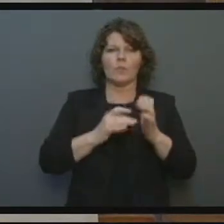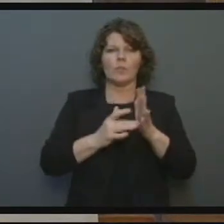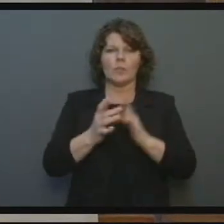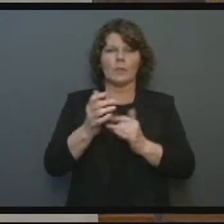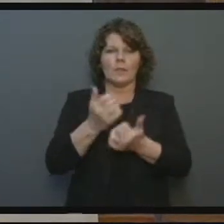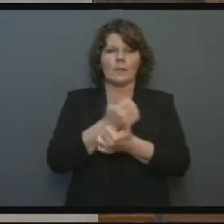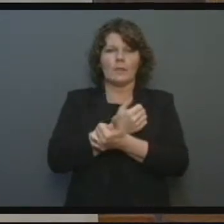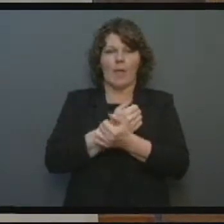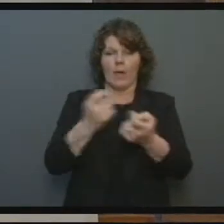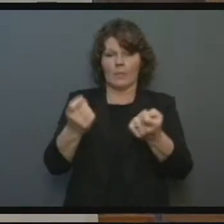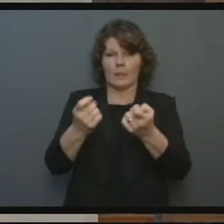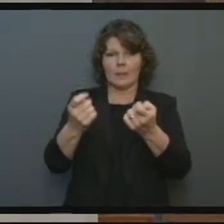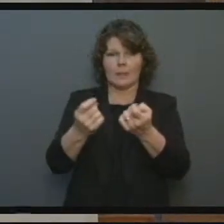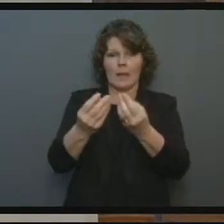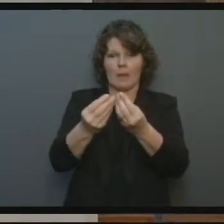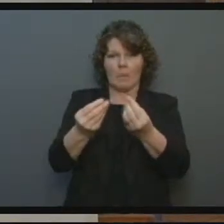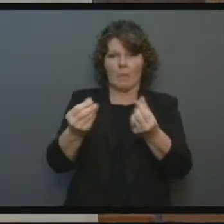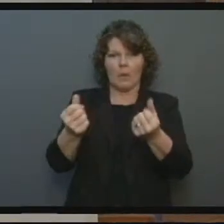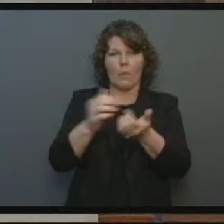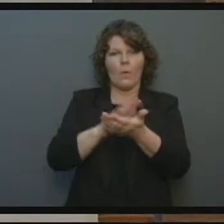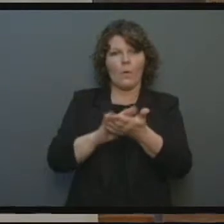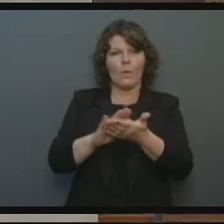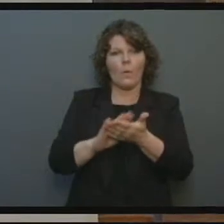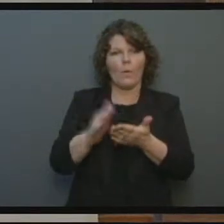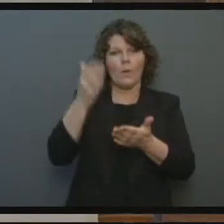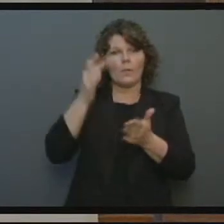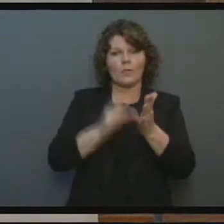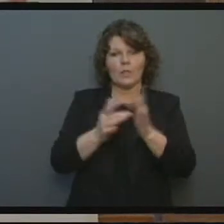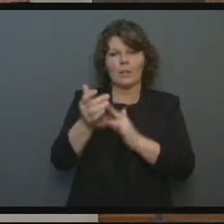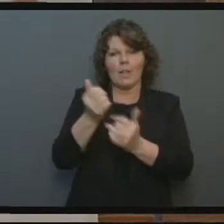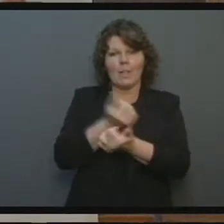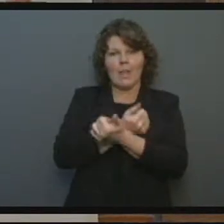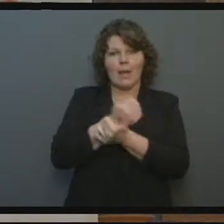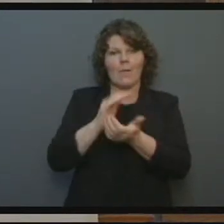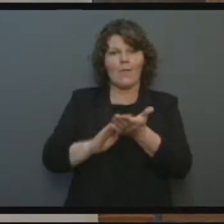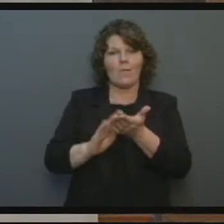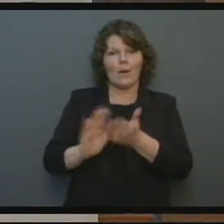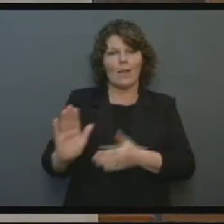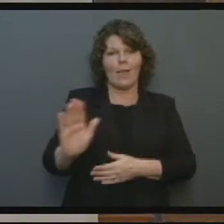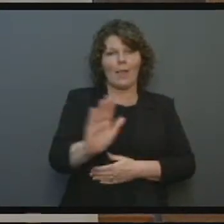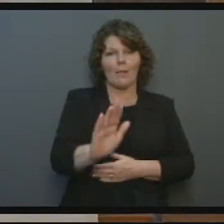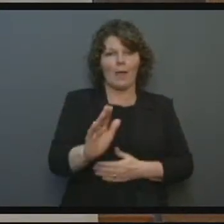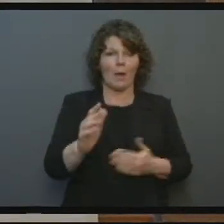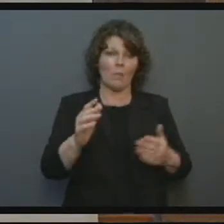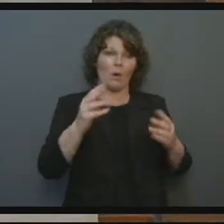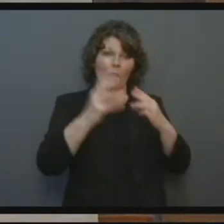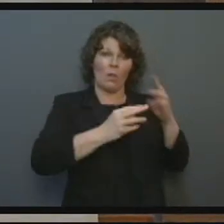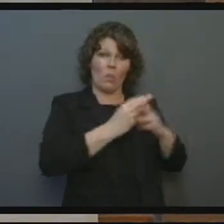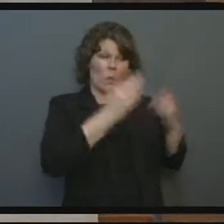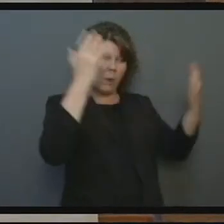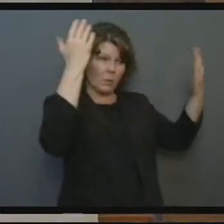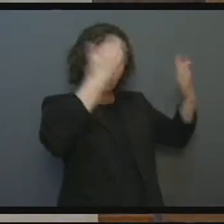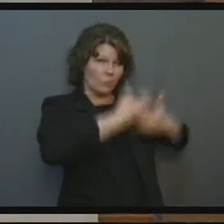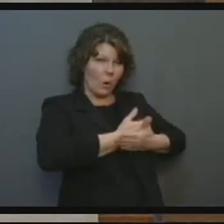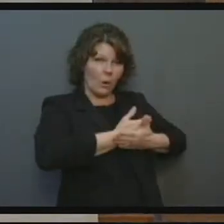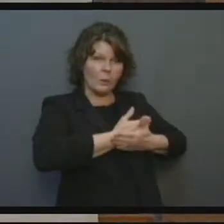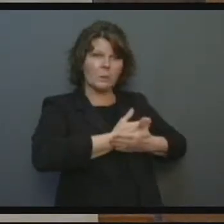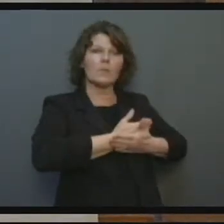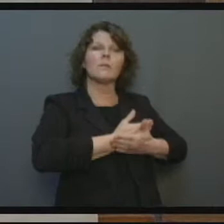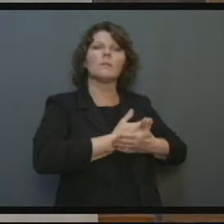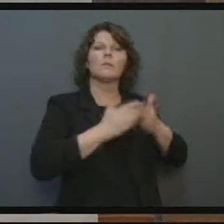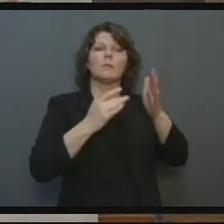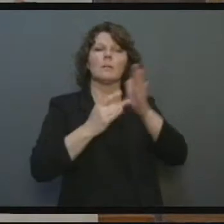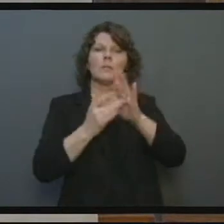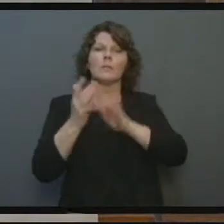Jesus accepted, loved, and forgave them. Amid all the powers of darkness in this world, Jesus had walked with